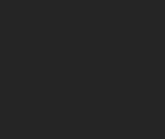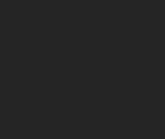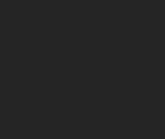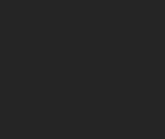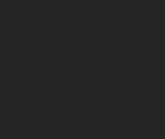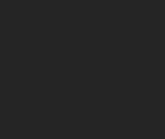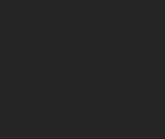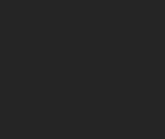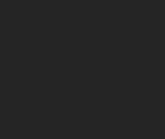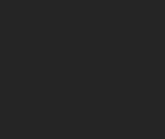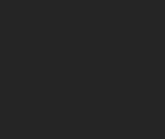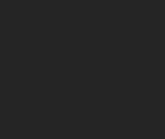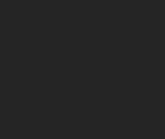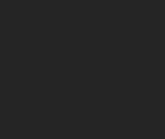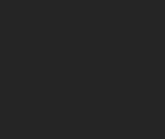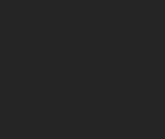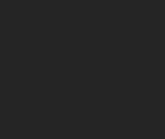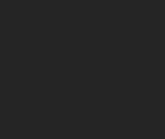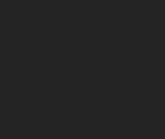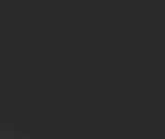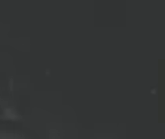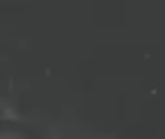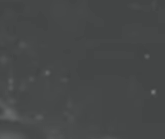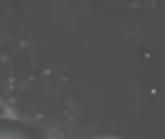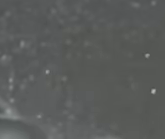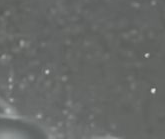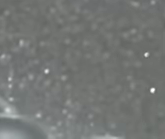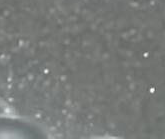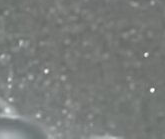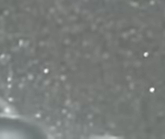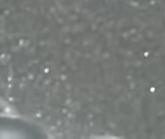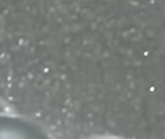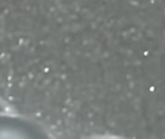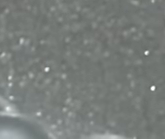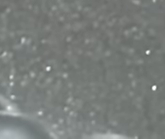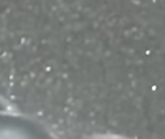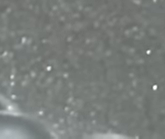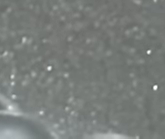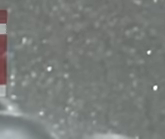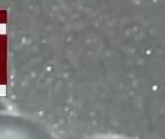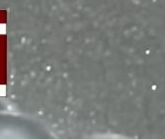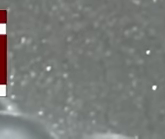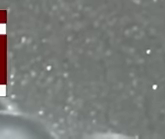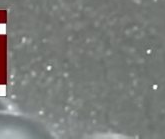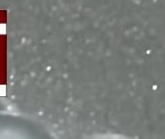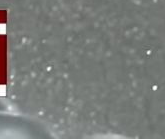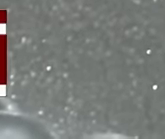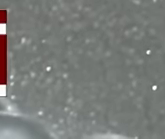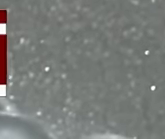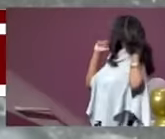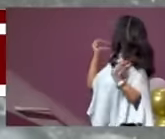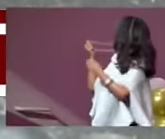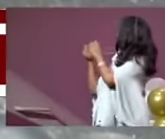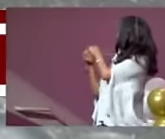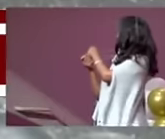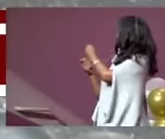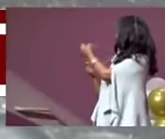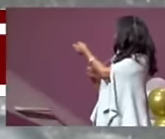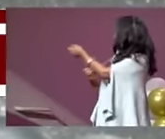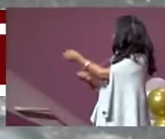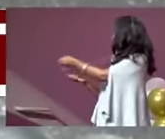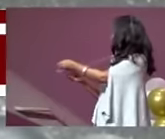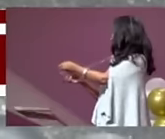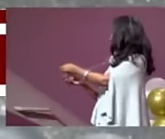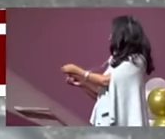Sunday of the year, it's the last day of the year, 2023. And I don't know how your spirit is while you're in the house